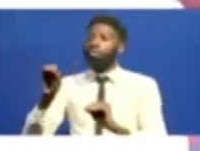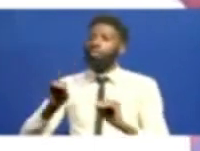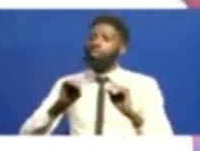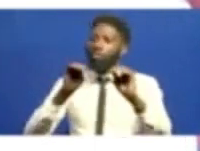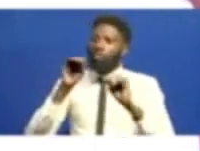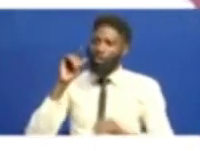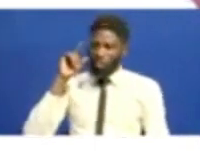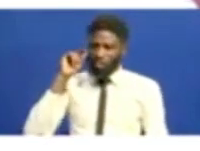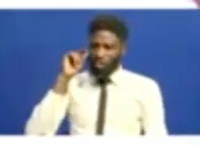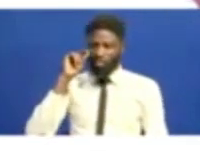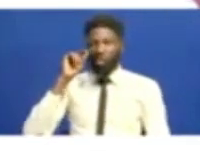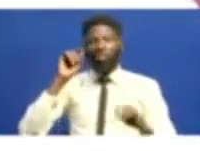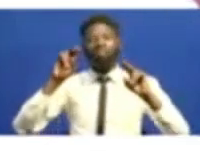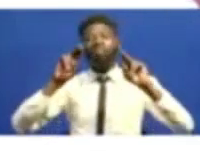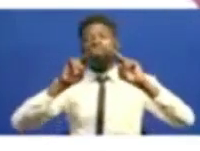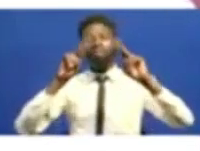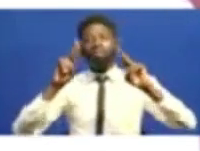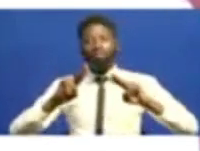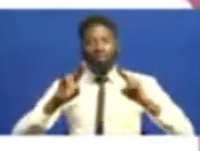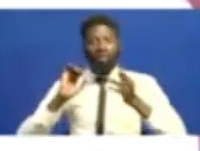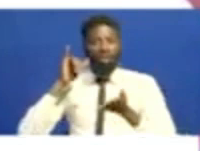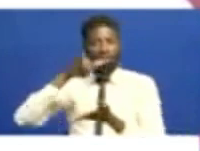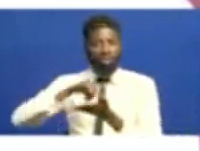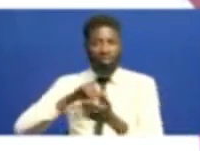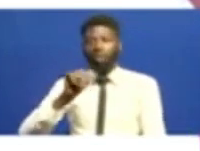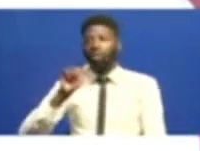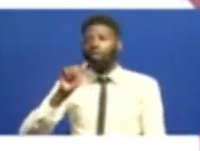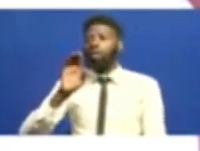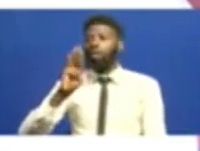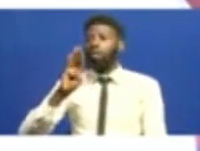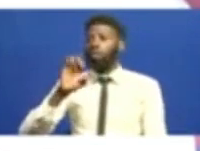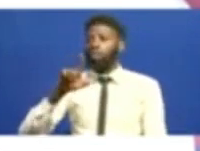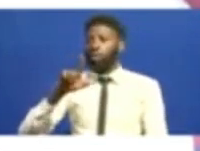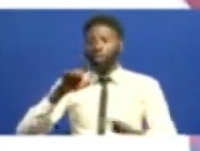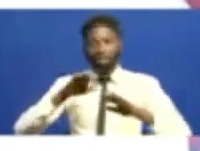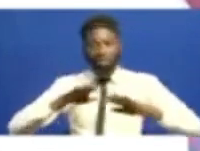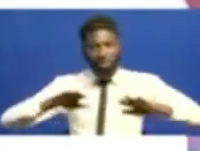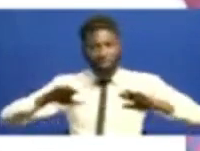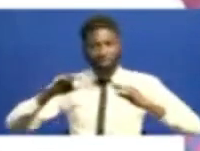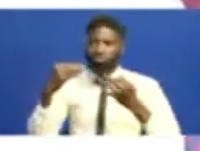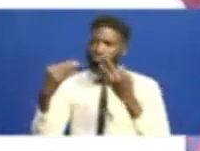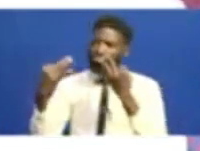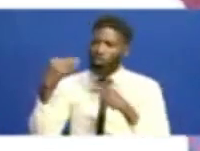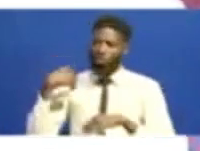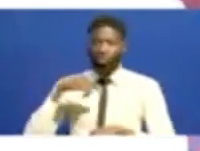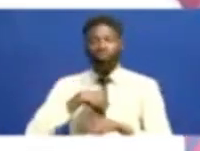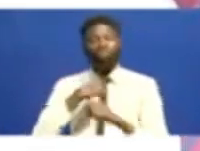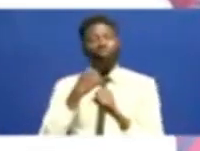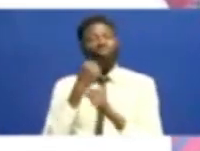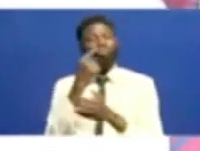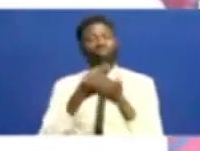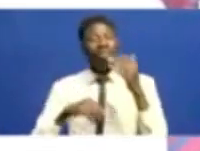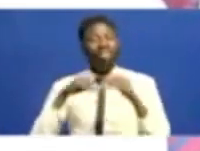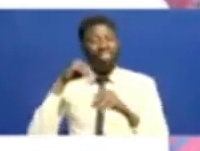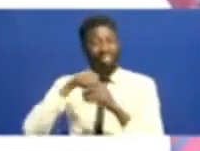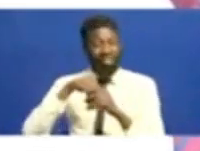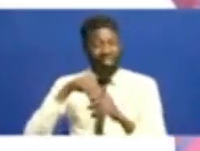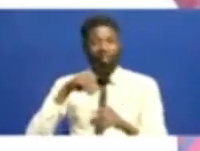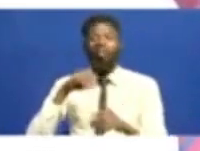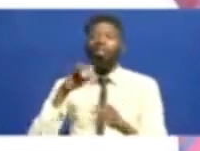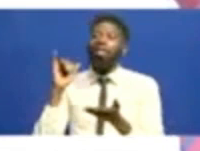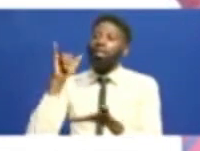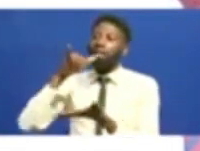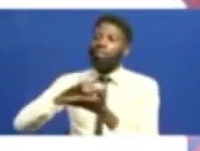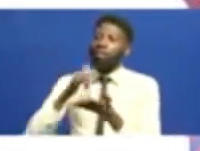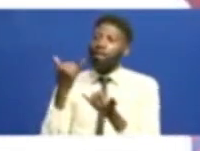Mombasa International Airport. Mr. Abel Gogo was here. He took me through what we are doing at the airport earlier, and now he